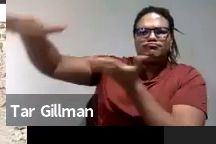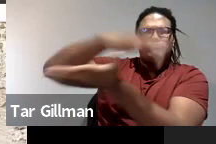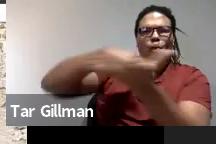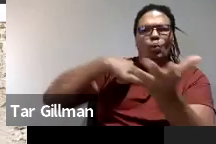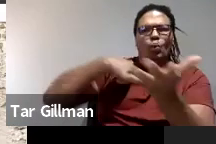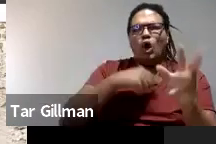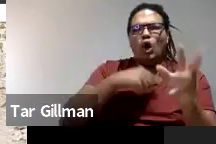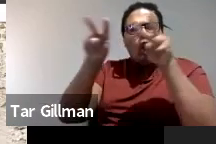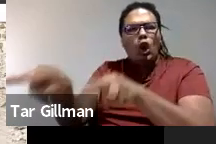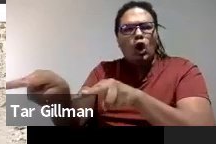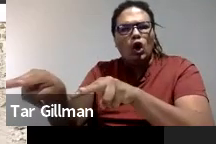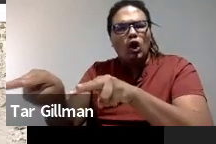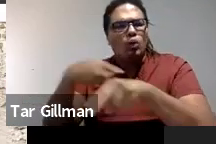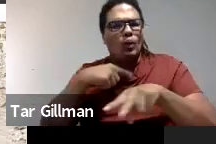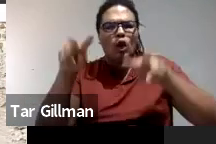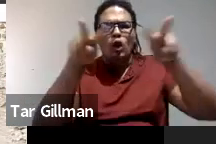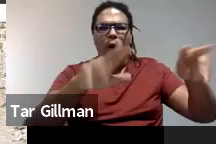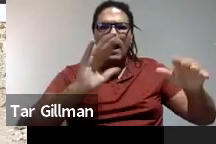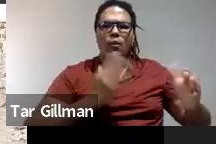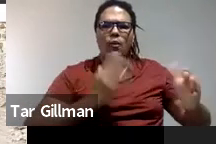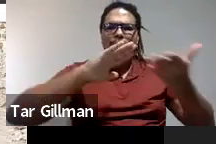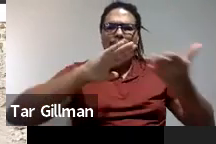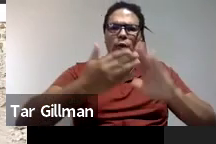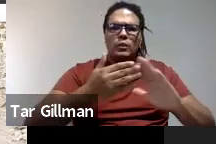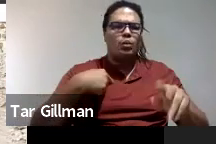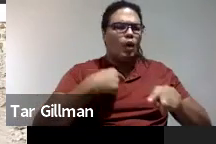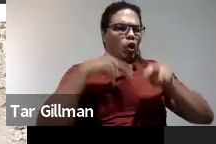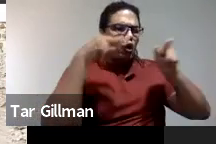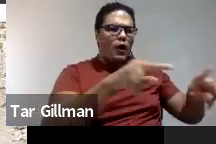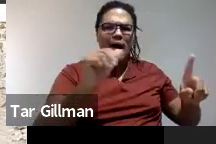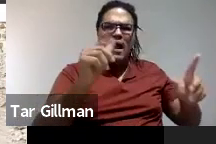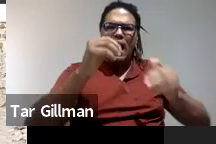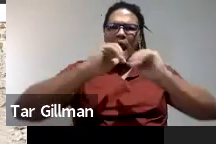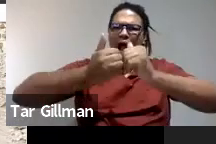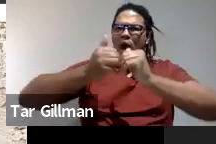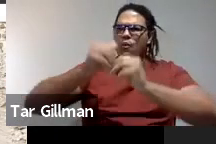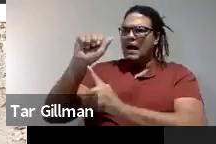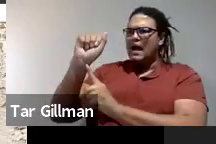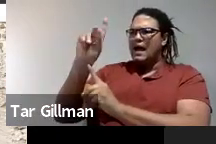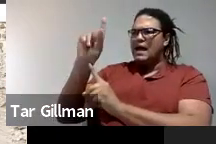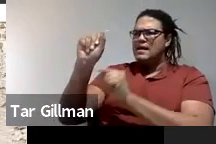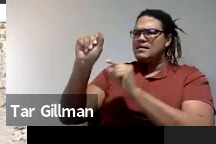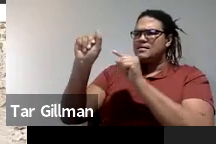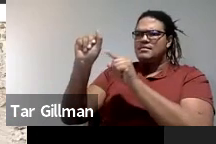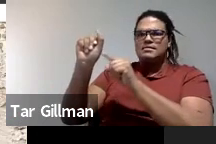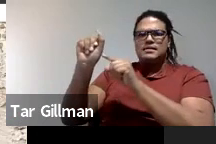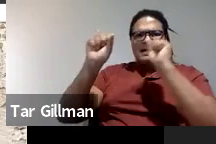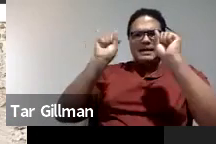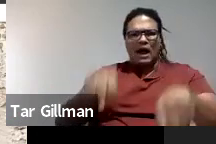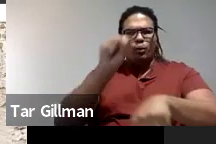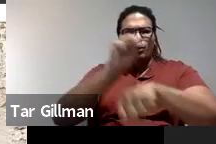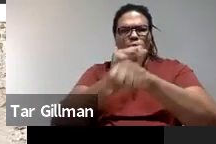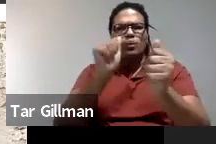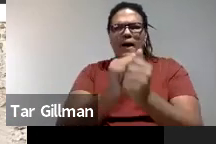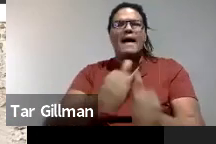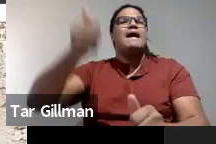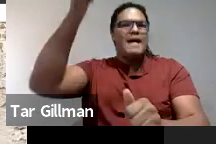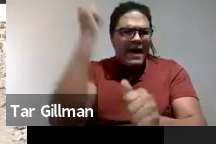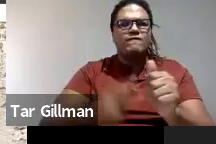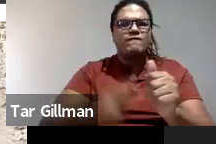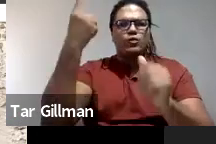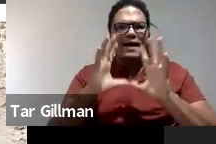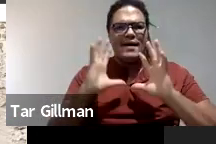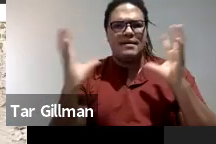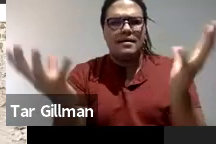seeing and how Black Lives Matter, how that was impacting our community. And we looked within our own community and said, okay, can